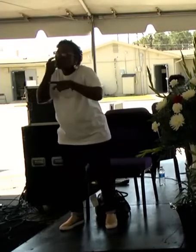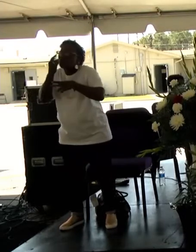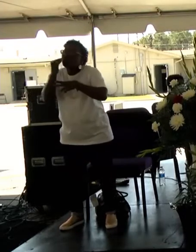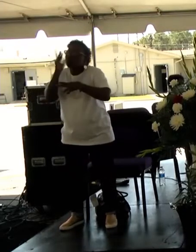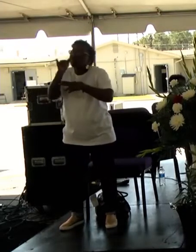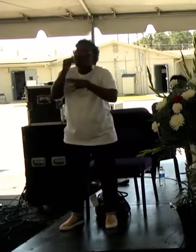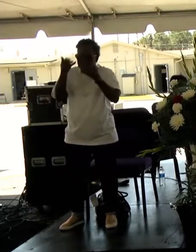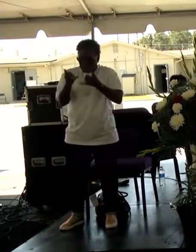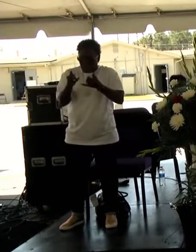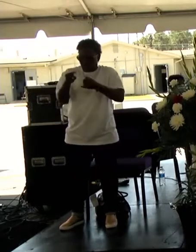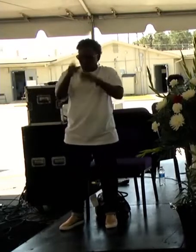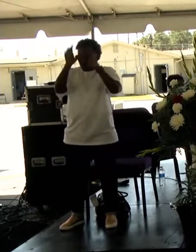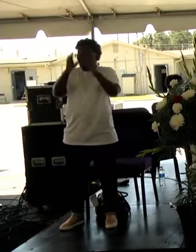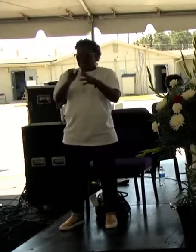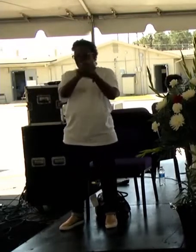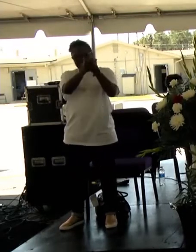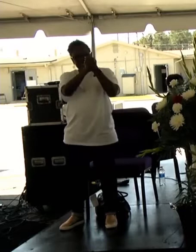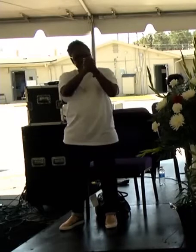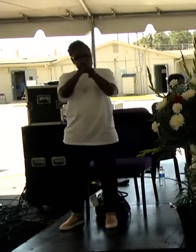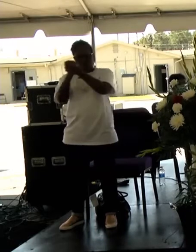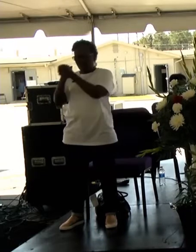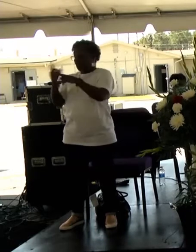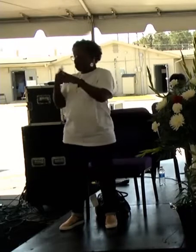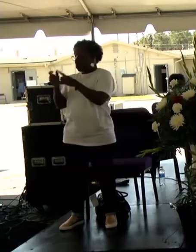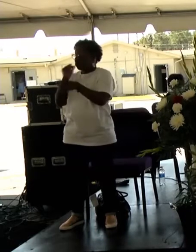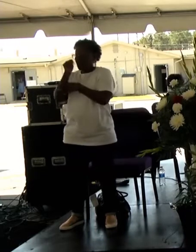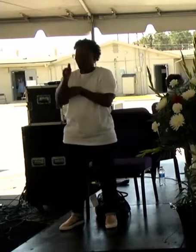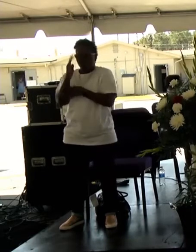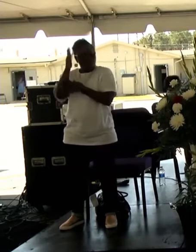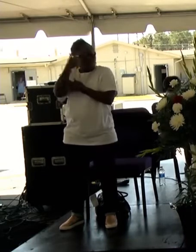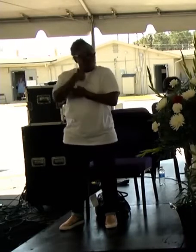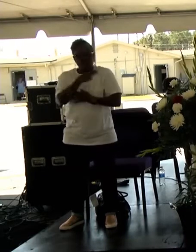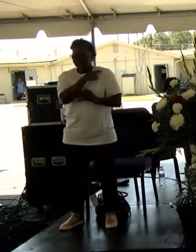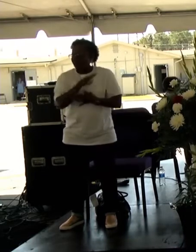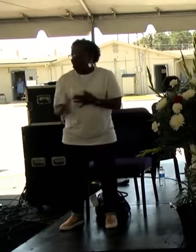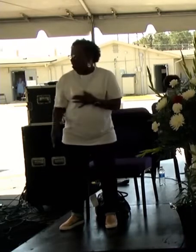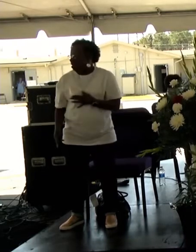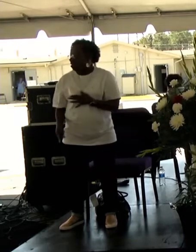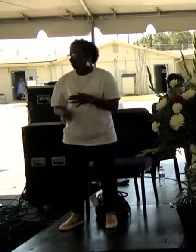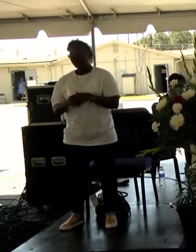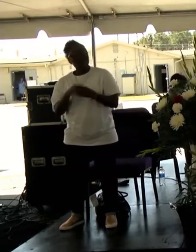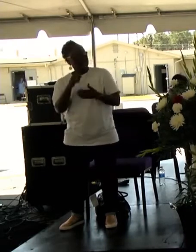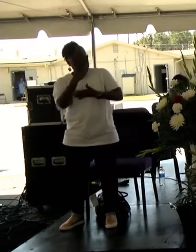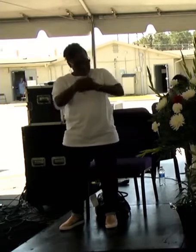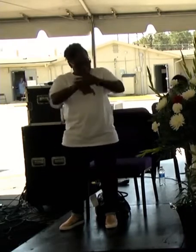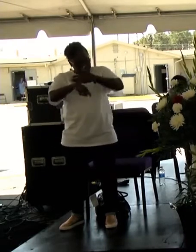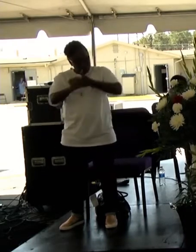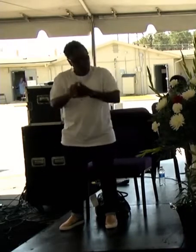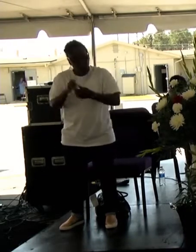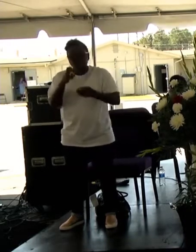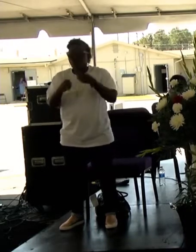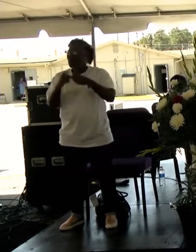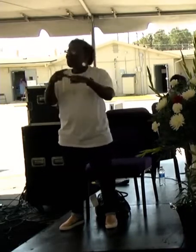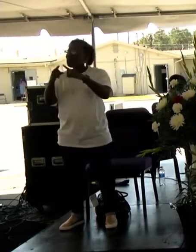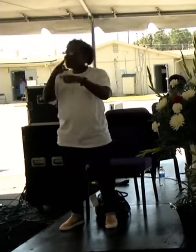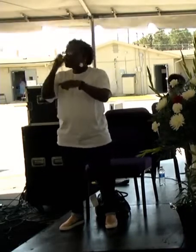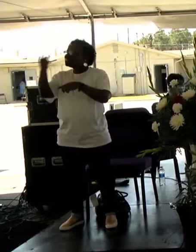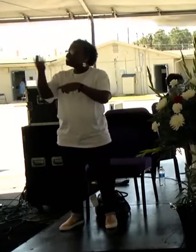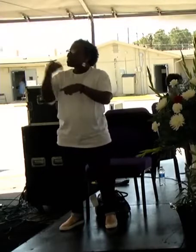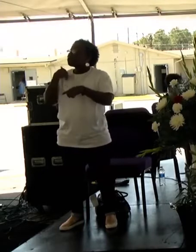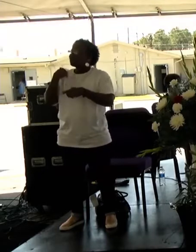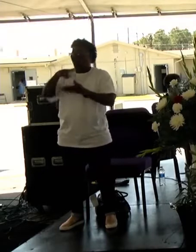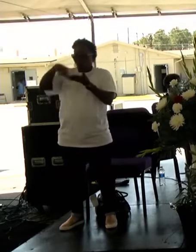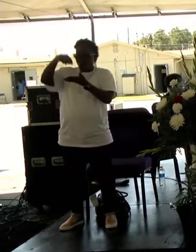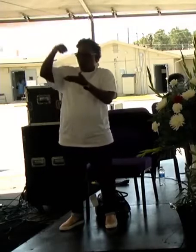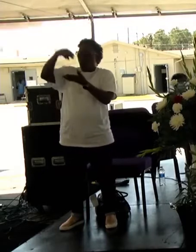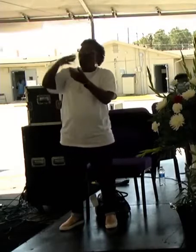you can celebrate today, but hell might be coming tomorrow? That problems may be here next week, but because he rose with all power, I can